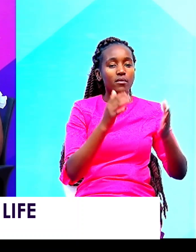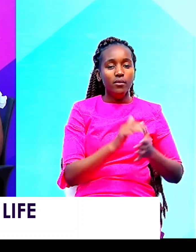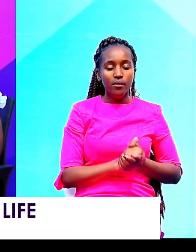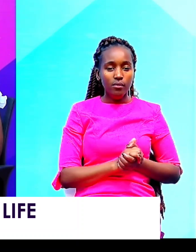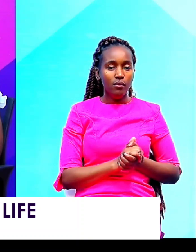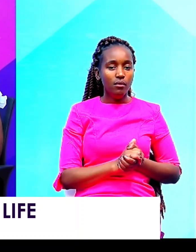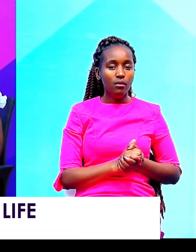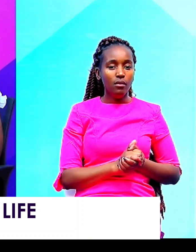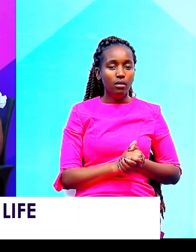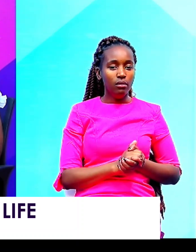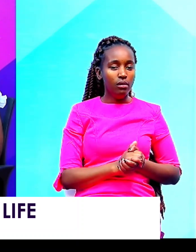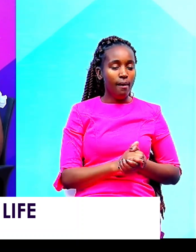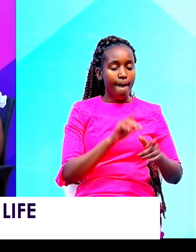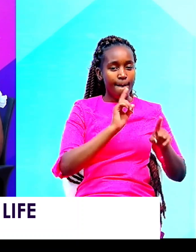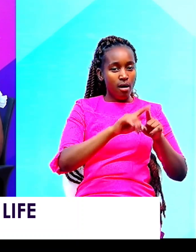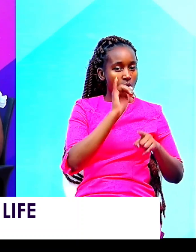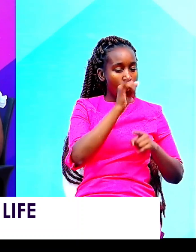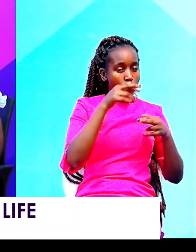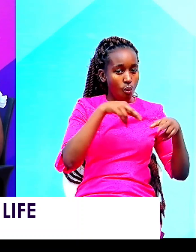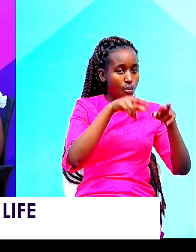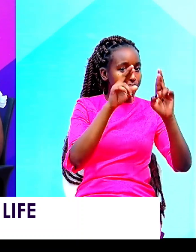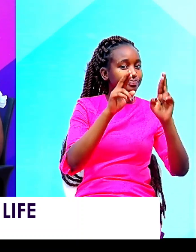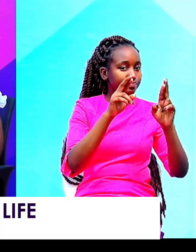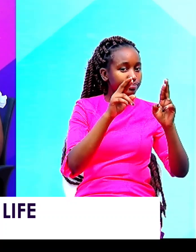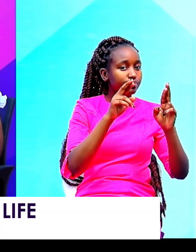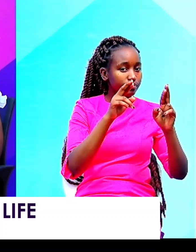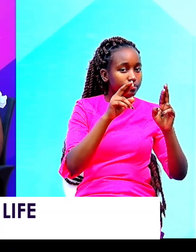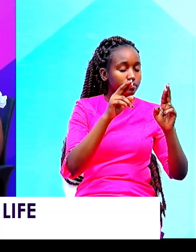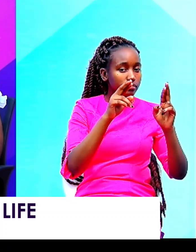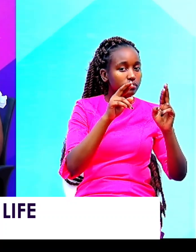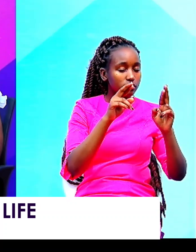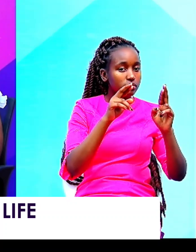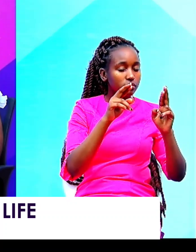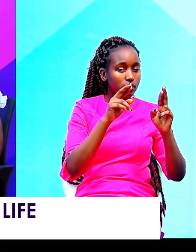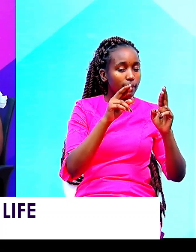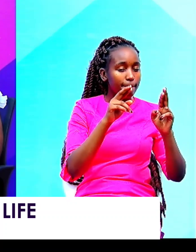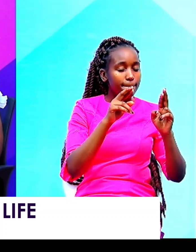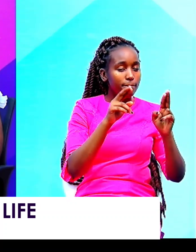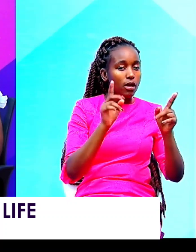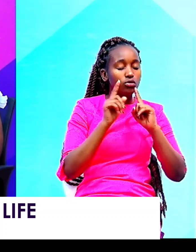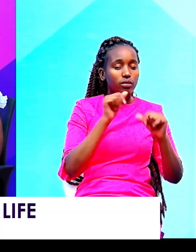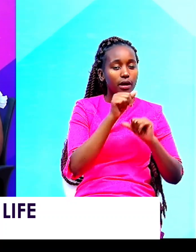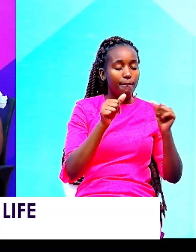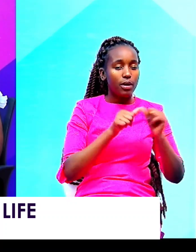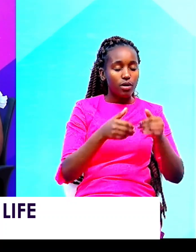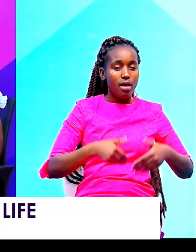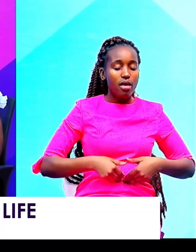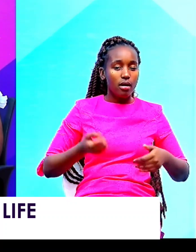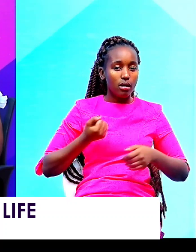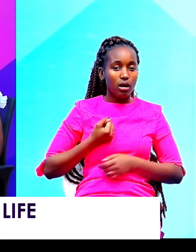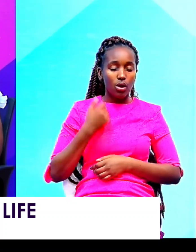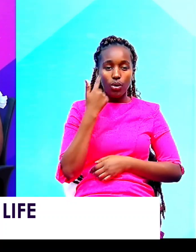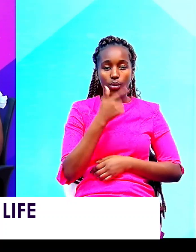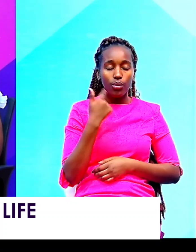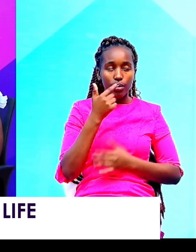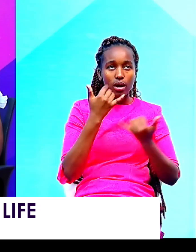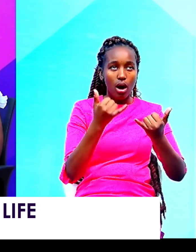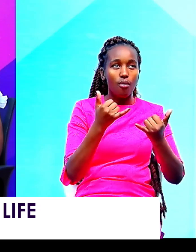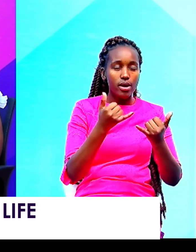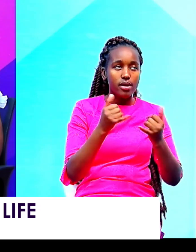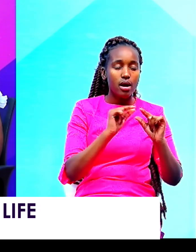forgotten the story, but it was a group of stories. And this was a young girl who is actually in grade